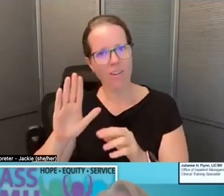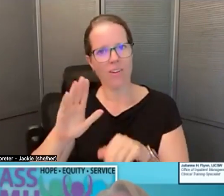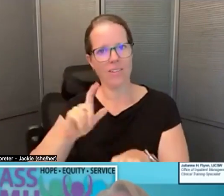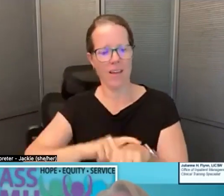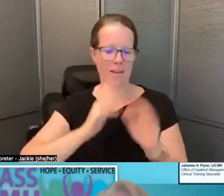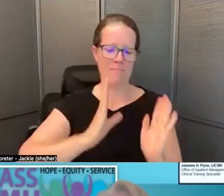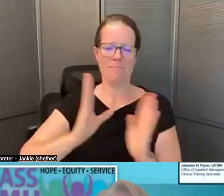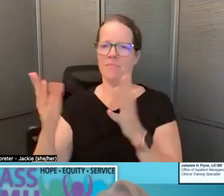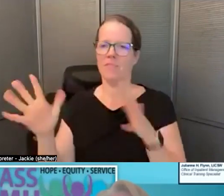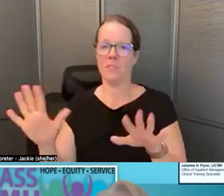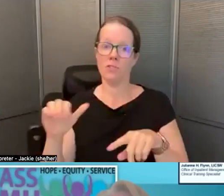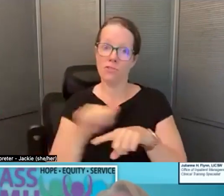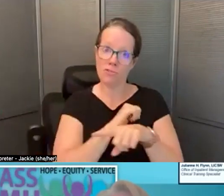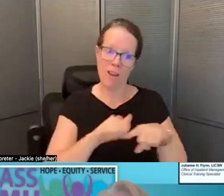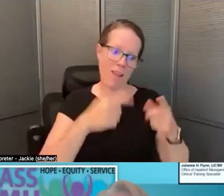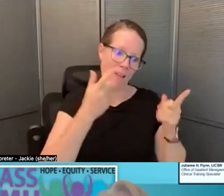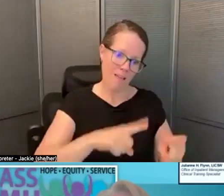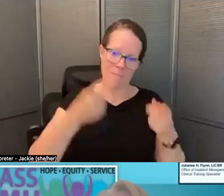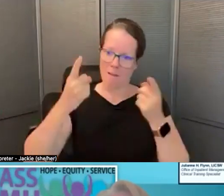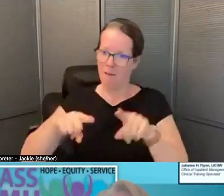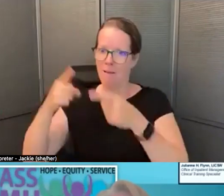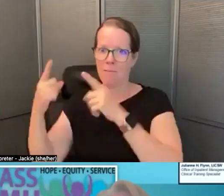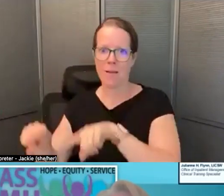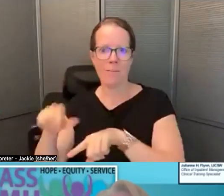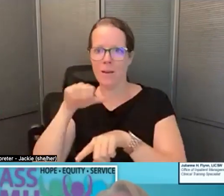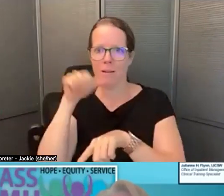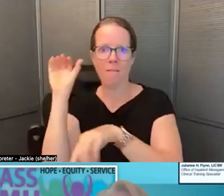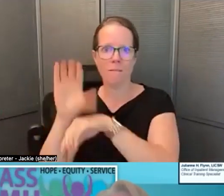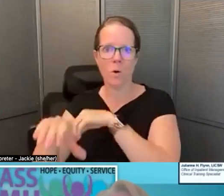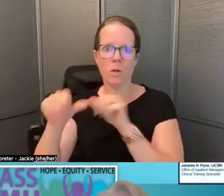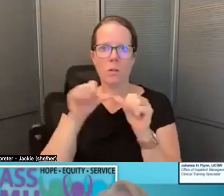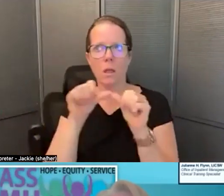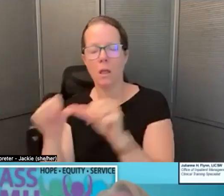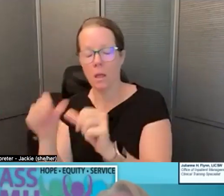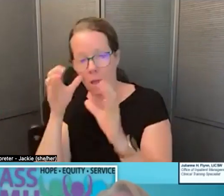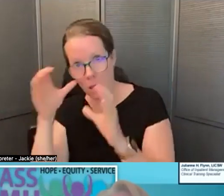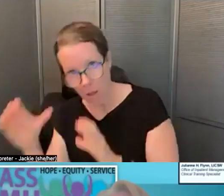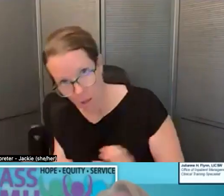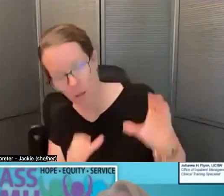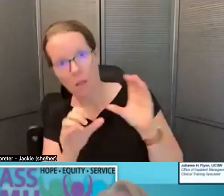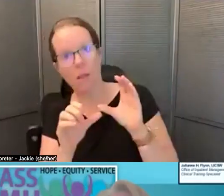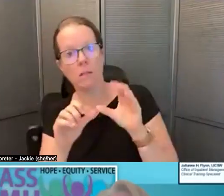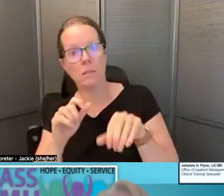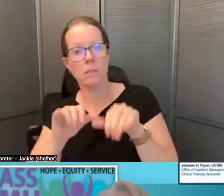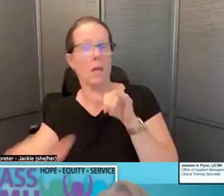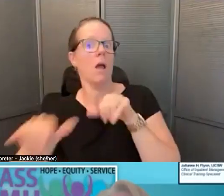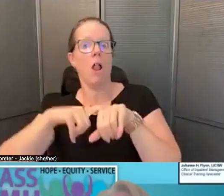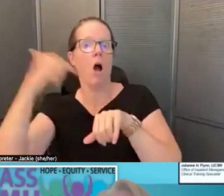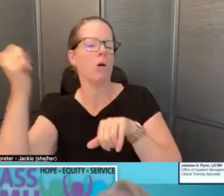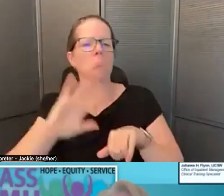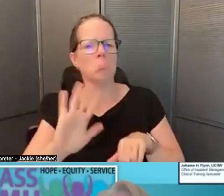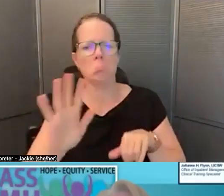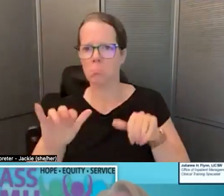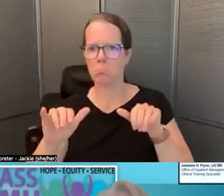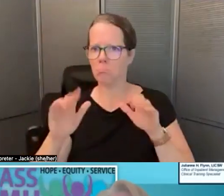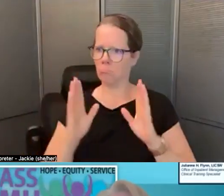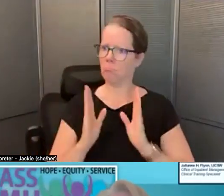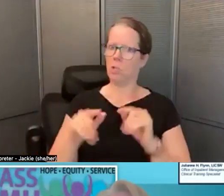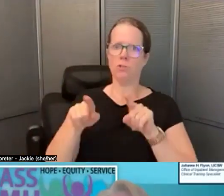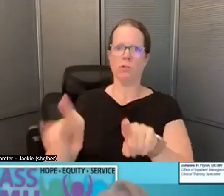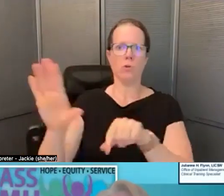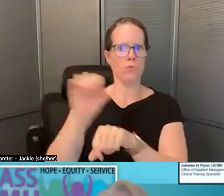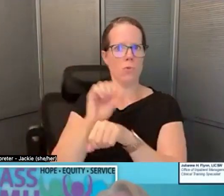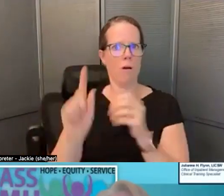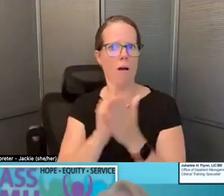was very helpful for that. It was a little bit challenging when it came to the end when we did